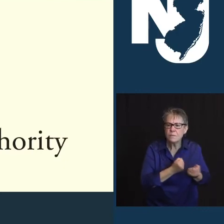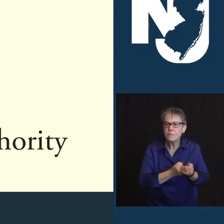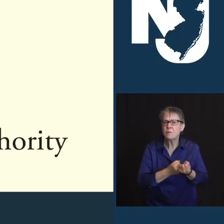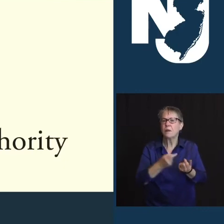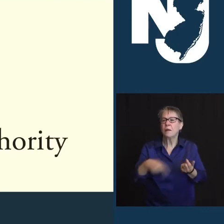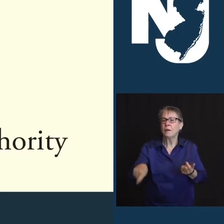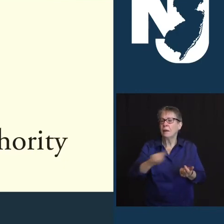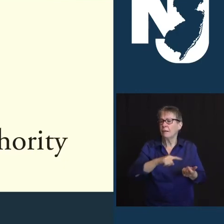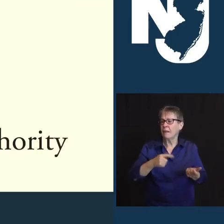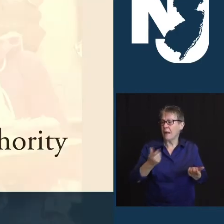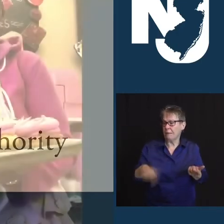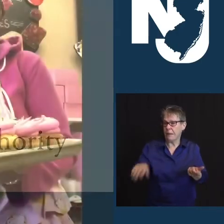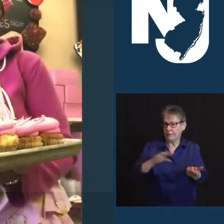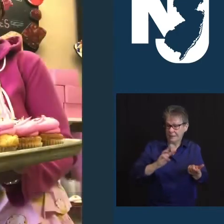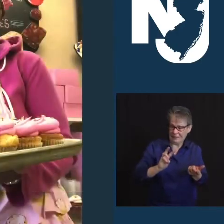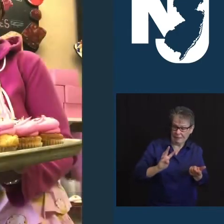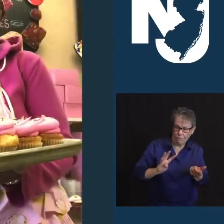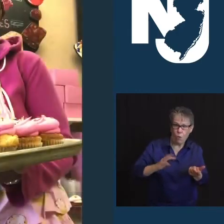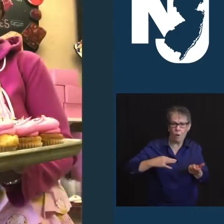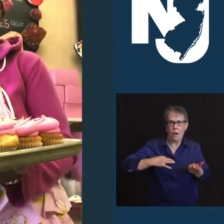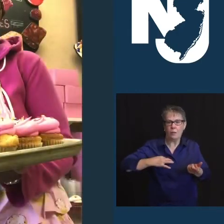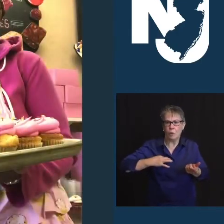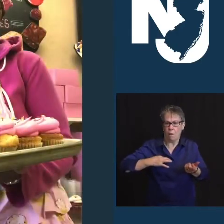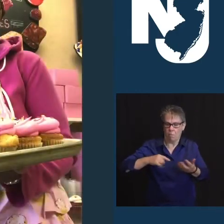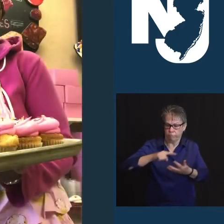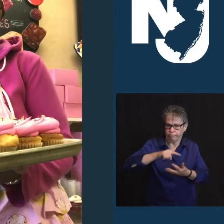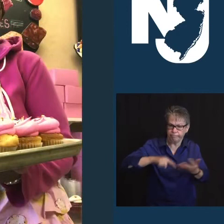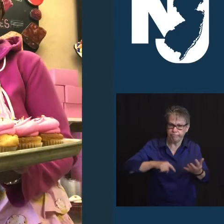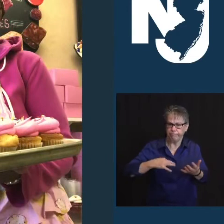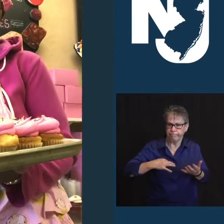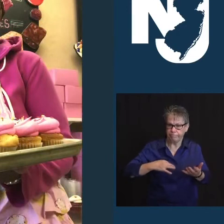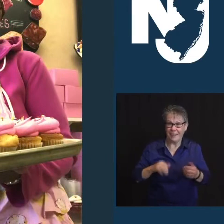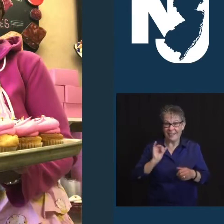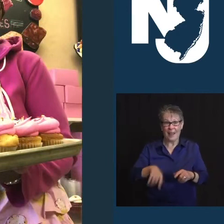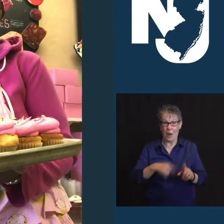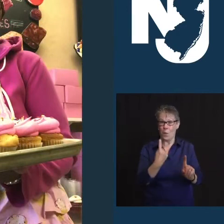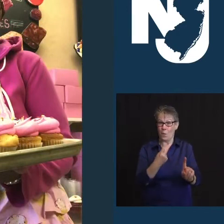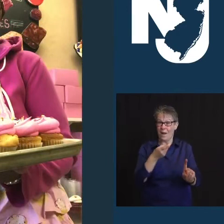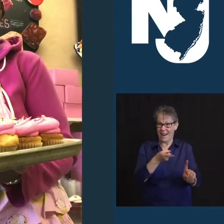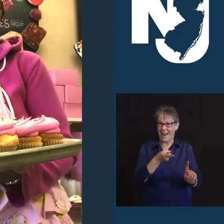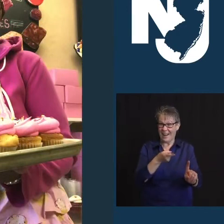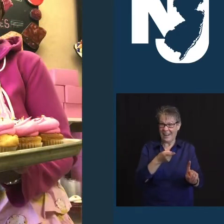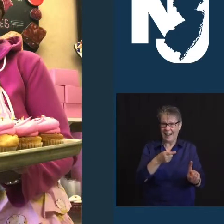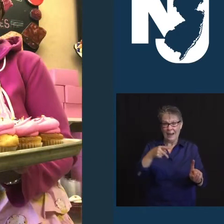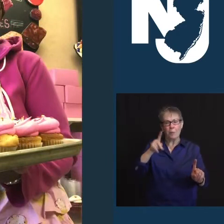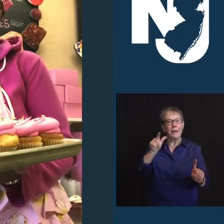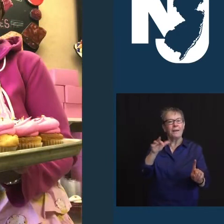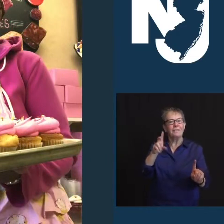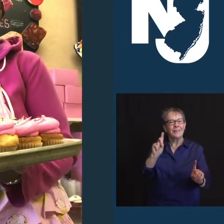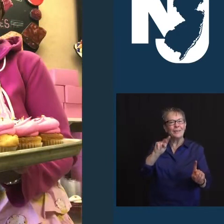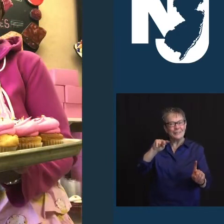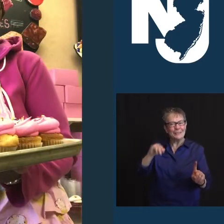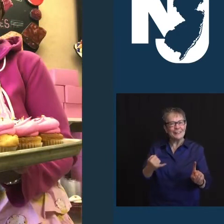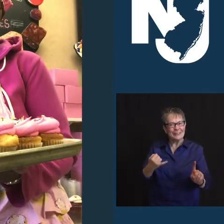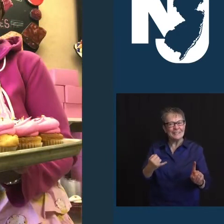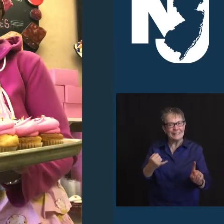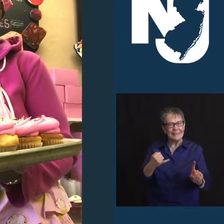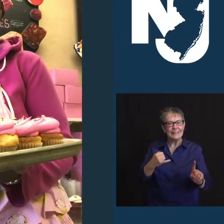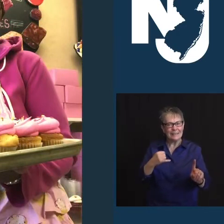works. One of the Redevelopment Authority's partnering communities is Plainfield. And in the downtown there, you will